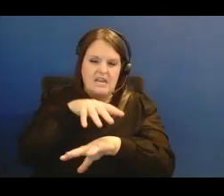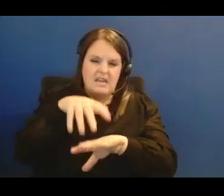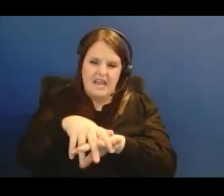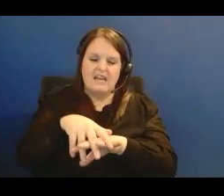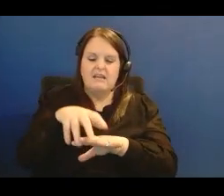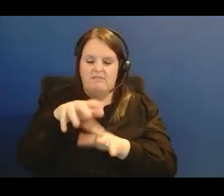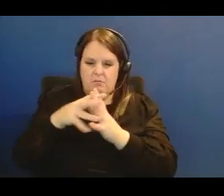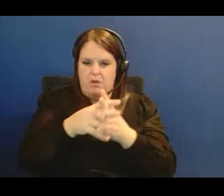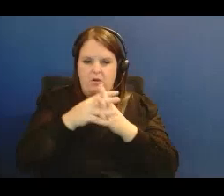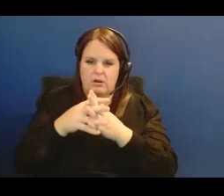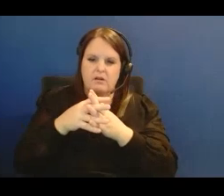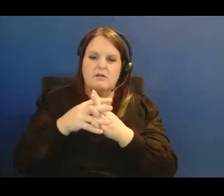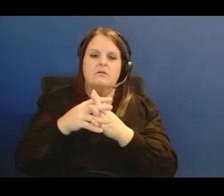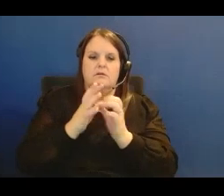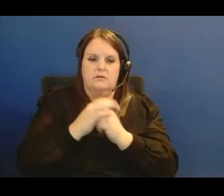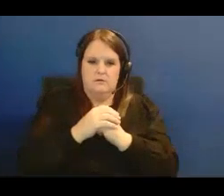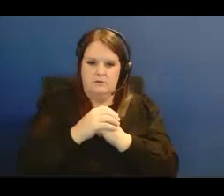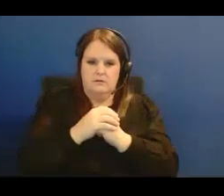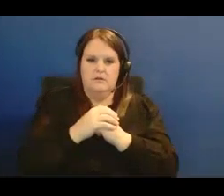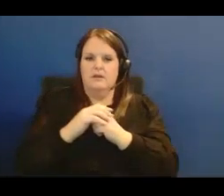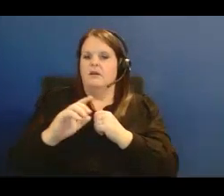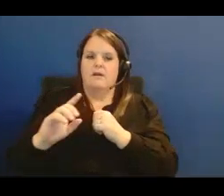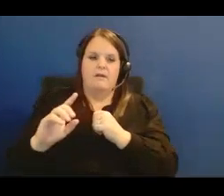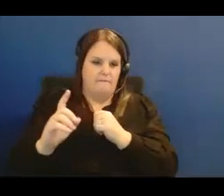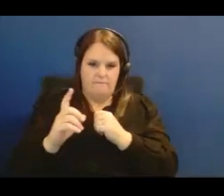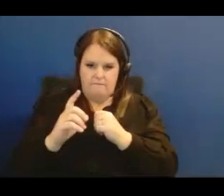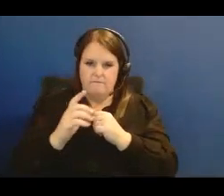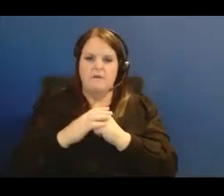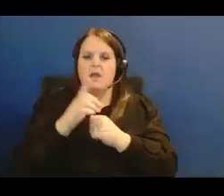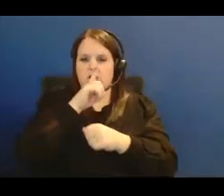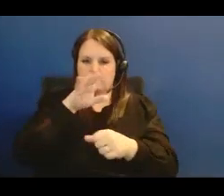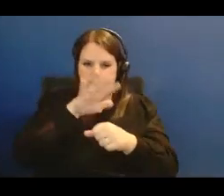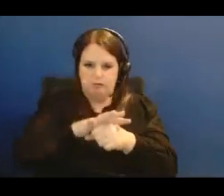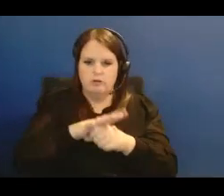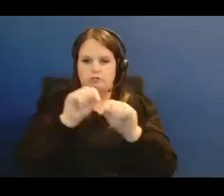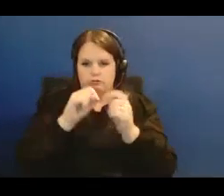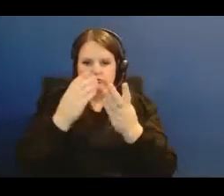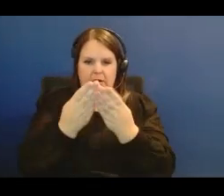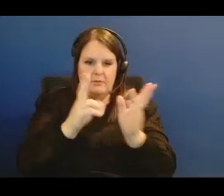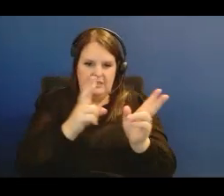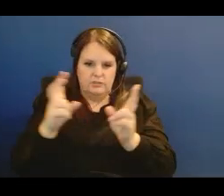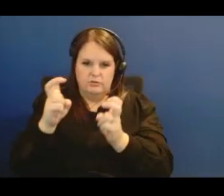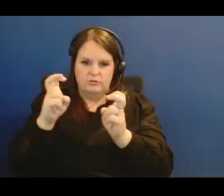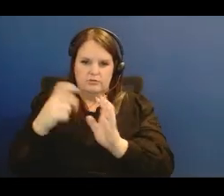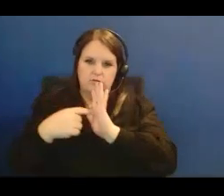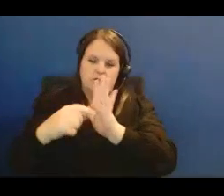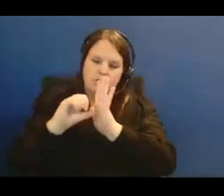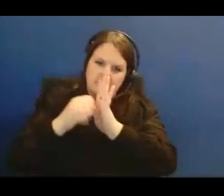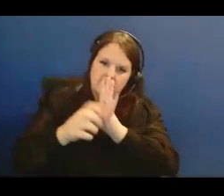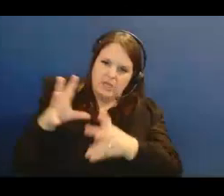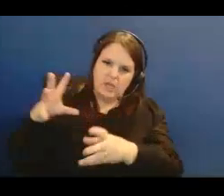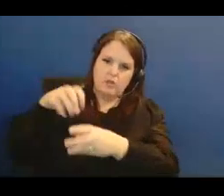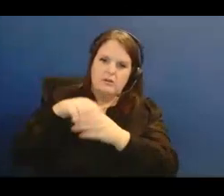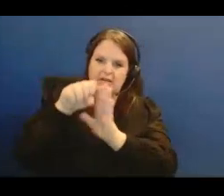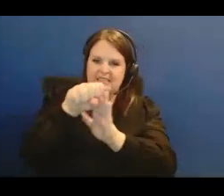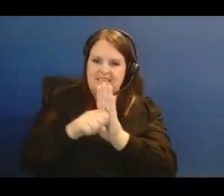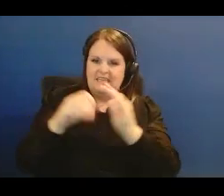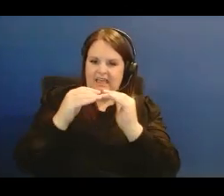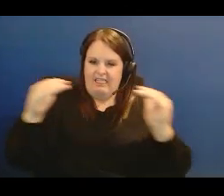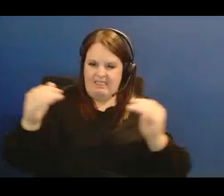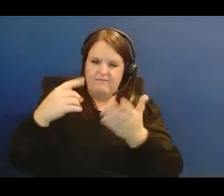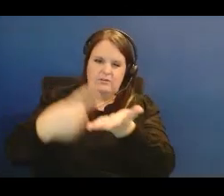Affairs Commissioners, and ensuring tribal-specific issues are elevated and incorporated into state-level